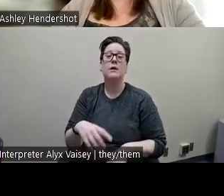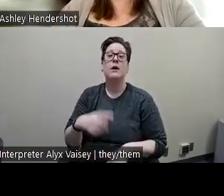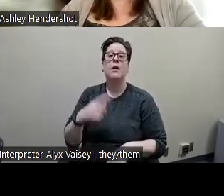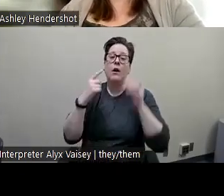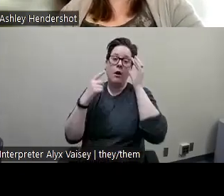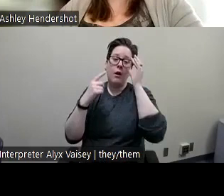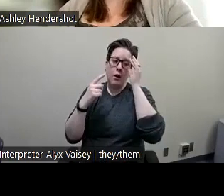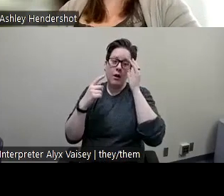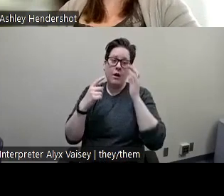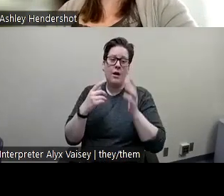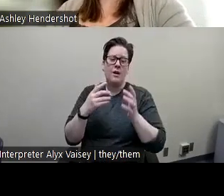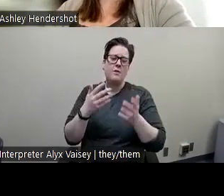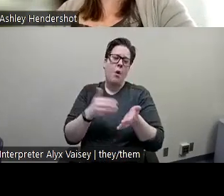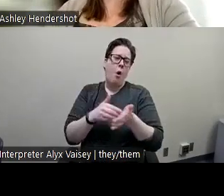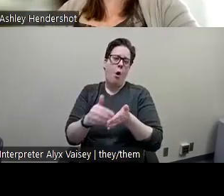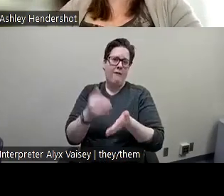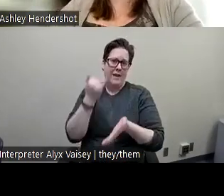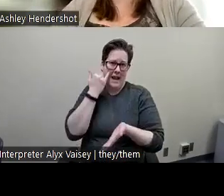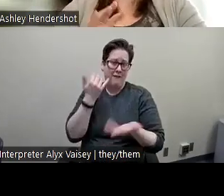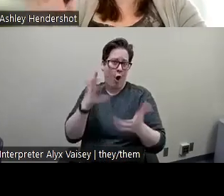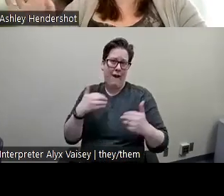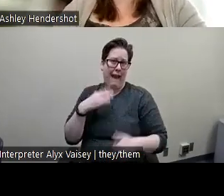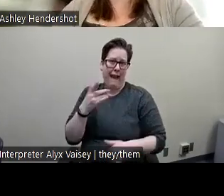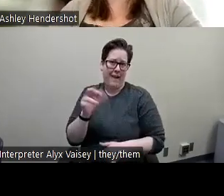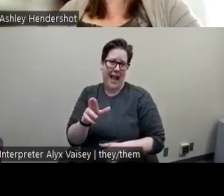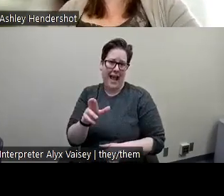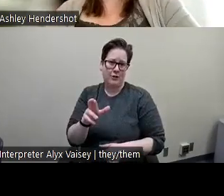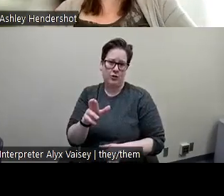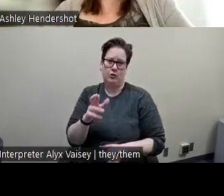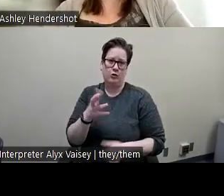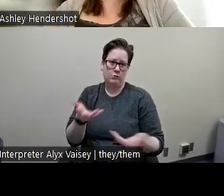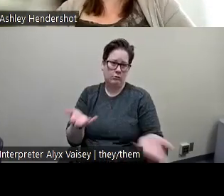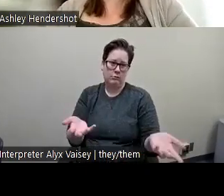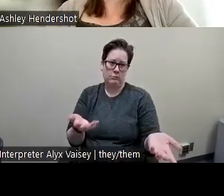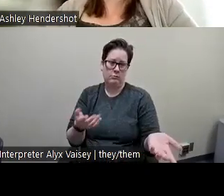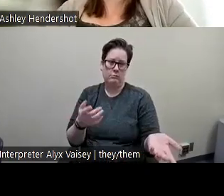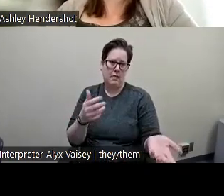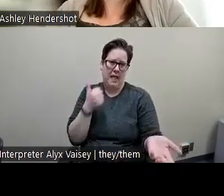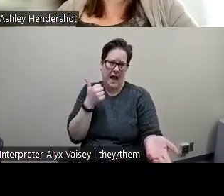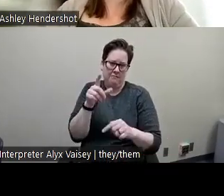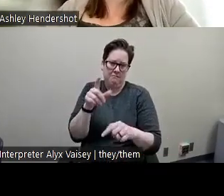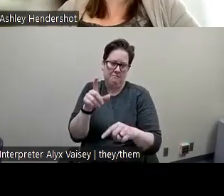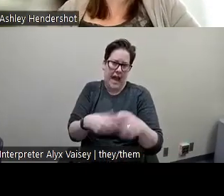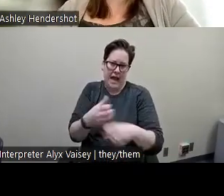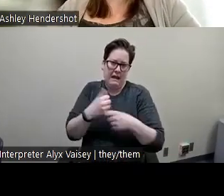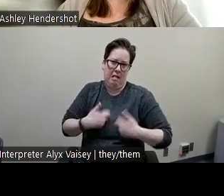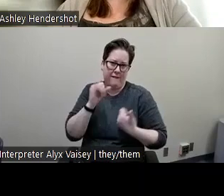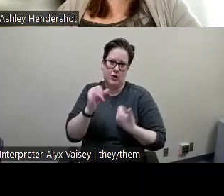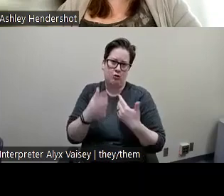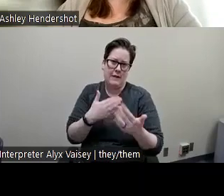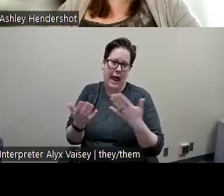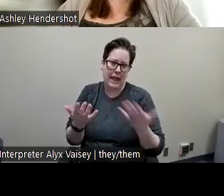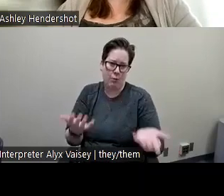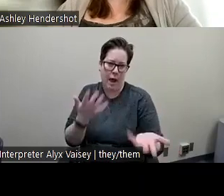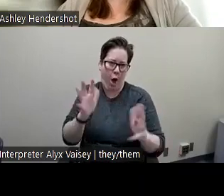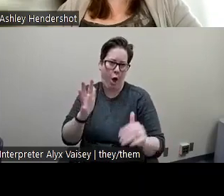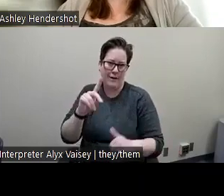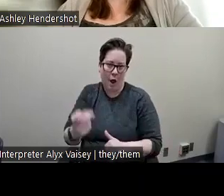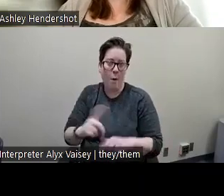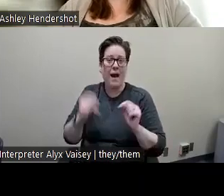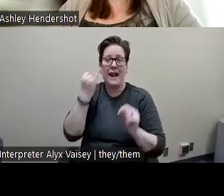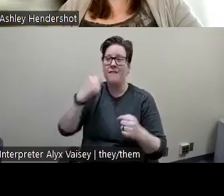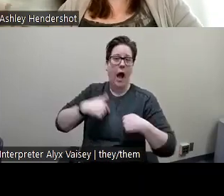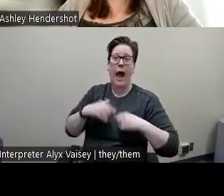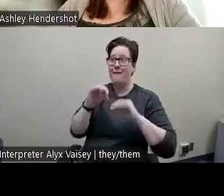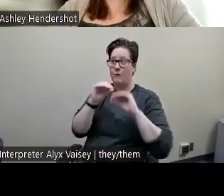information isn't very important, and they're not going to get a life insurance policy changed at this point anyway. But for someone who tests